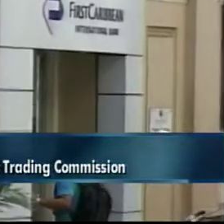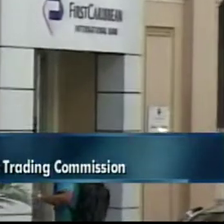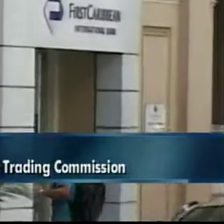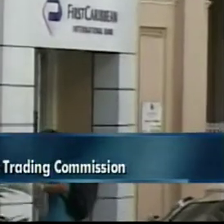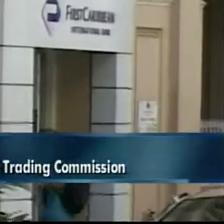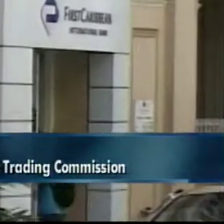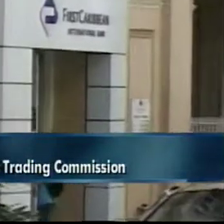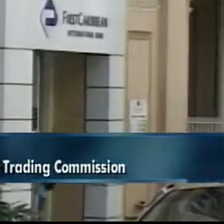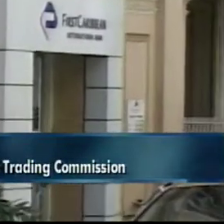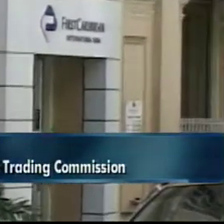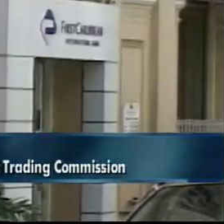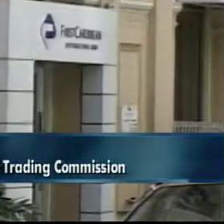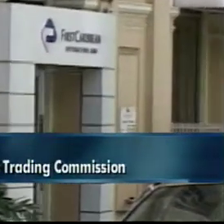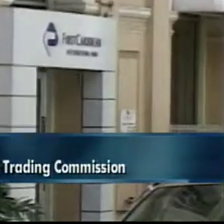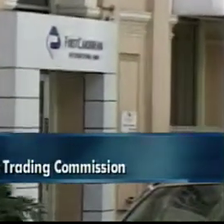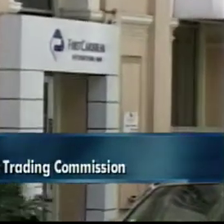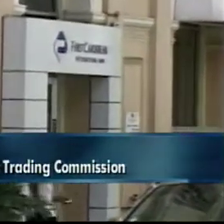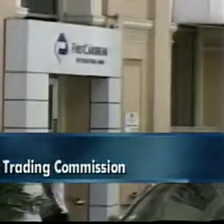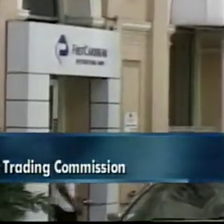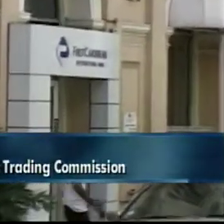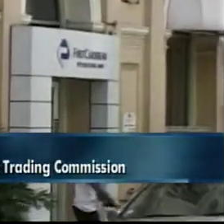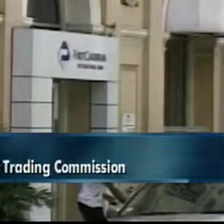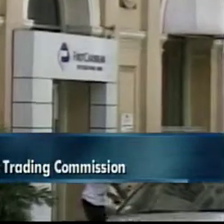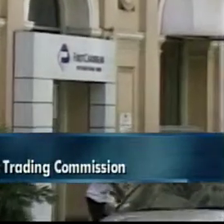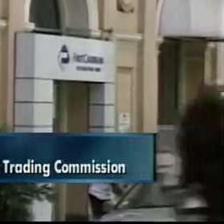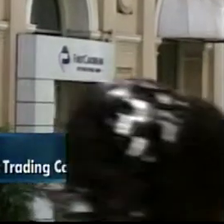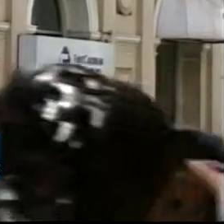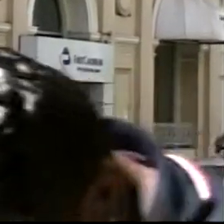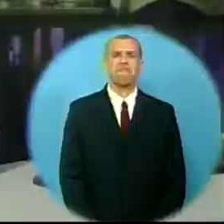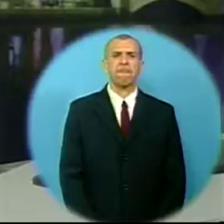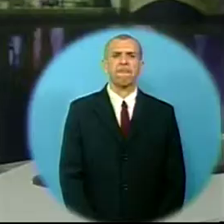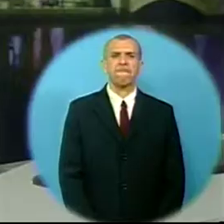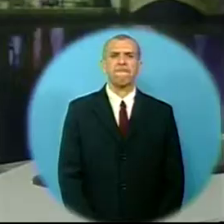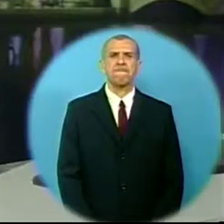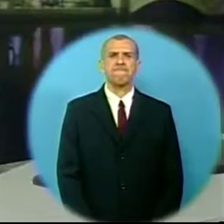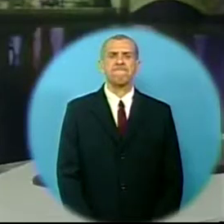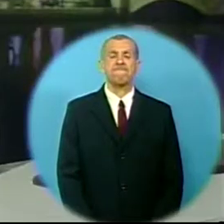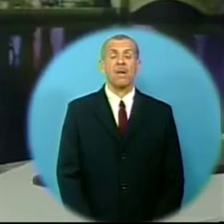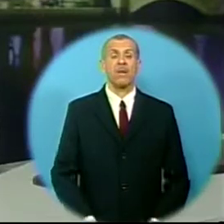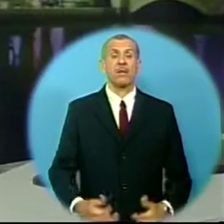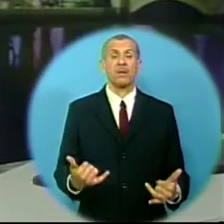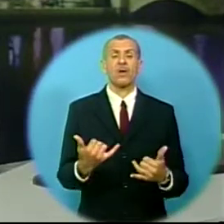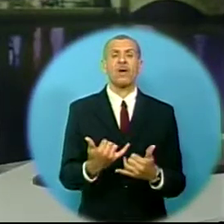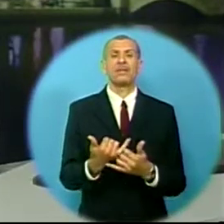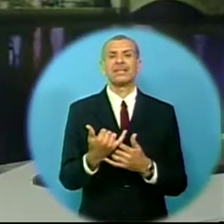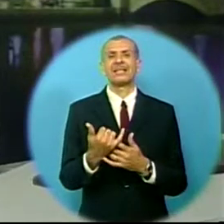a later date, we will be able to say more on the issue. And now for a